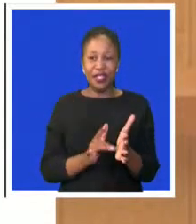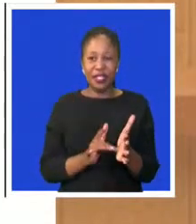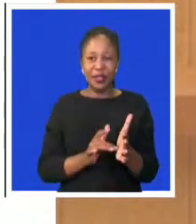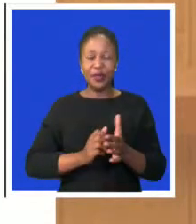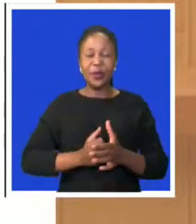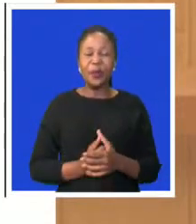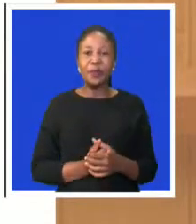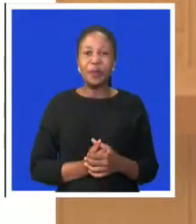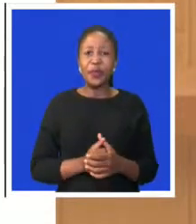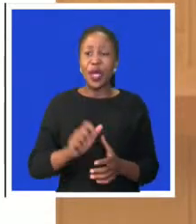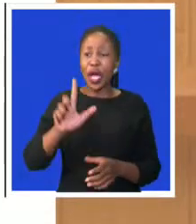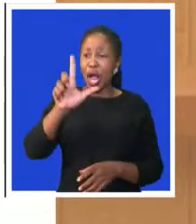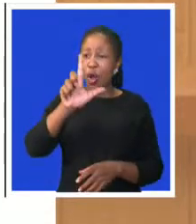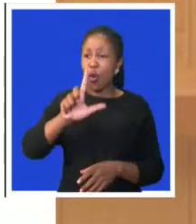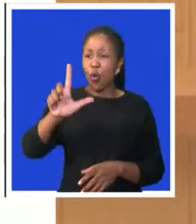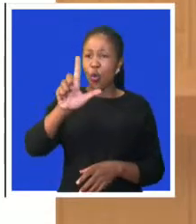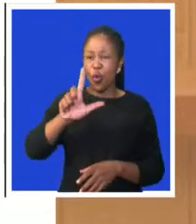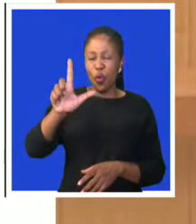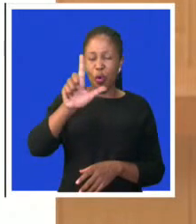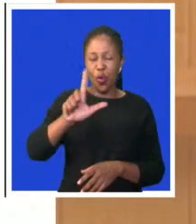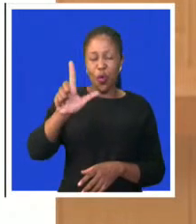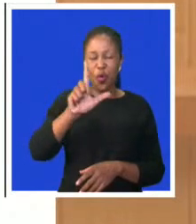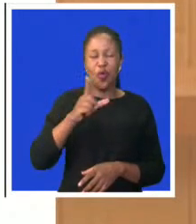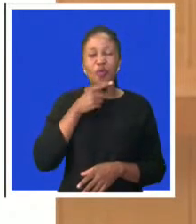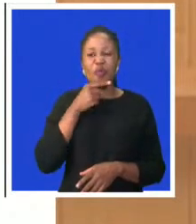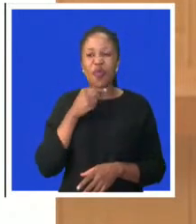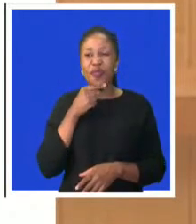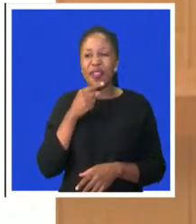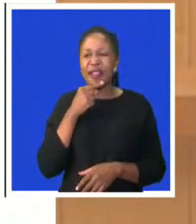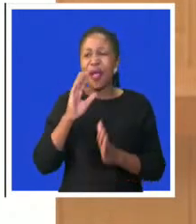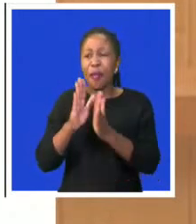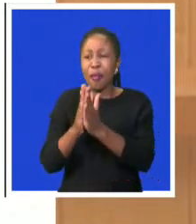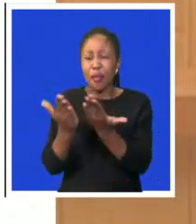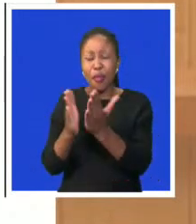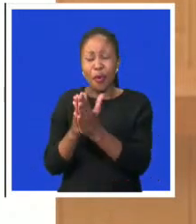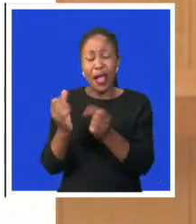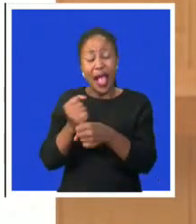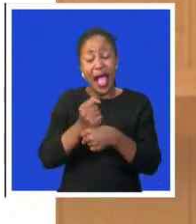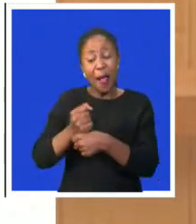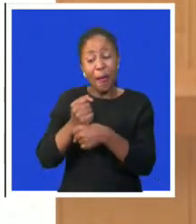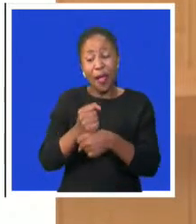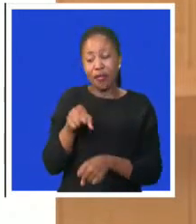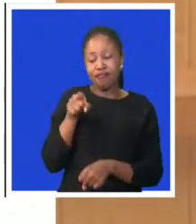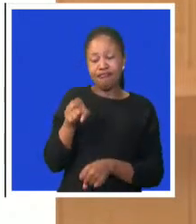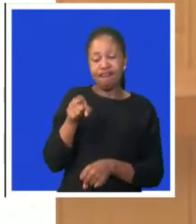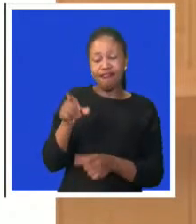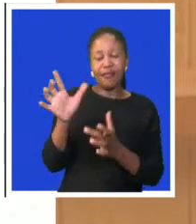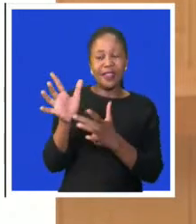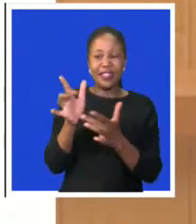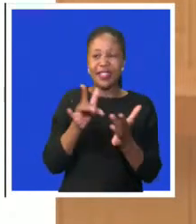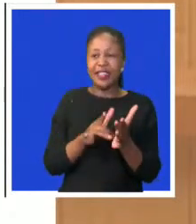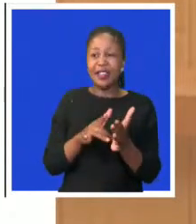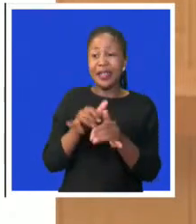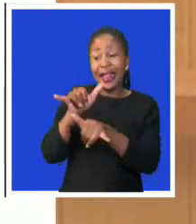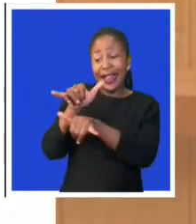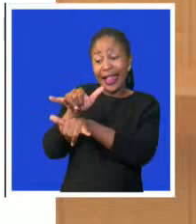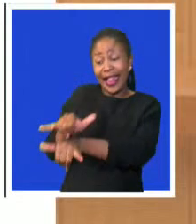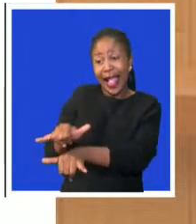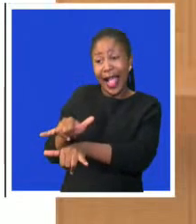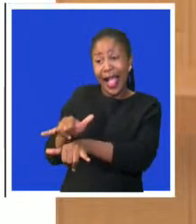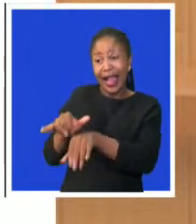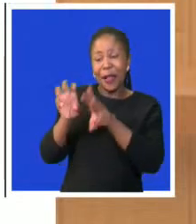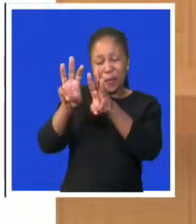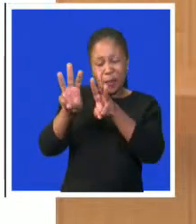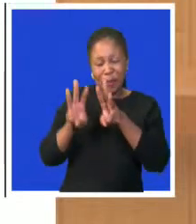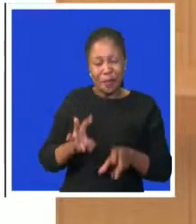his disciples who lived in biblical Palestine under the Roman rule. Moving forward, dear